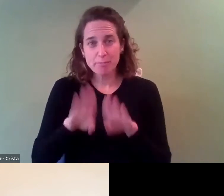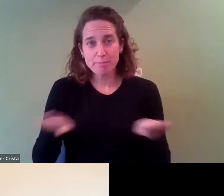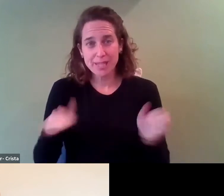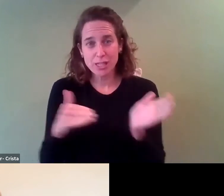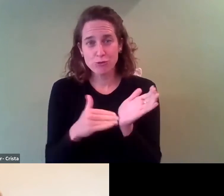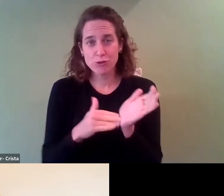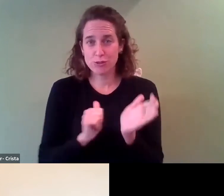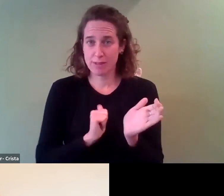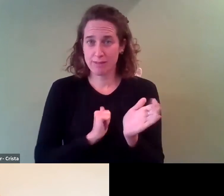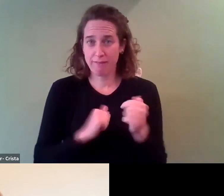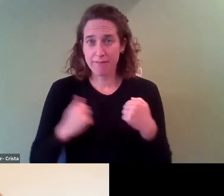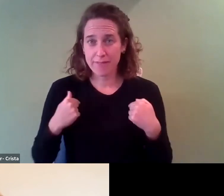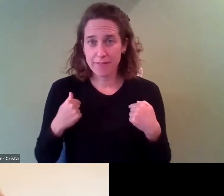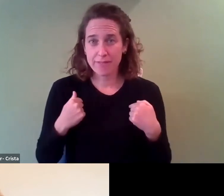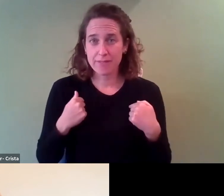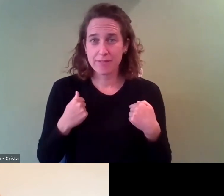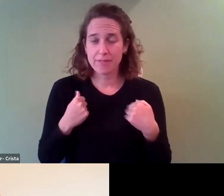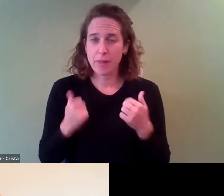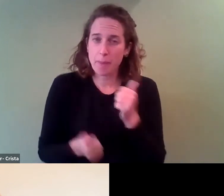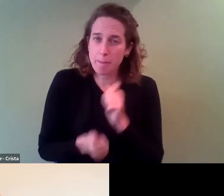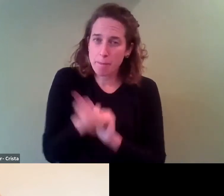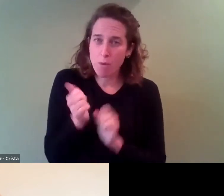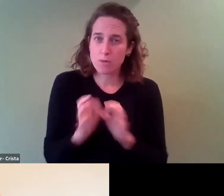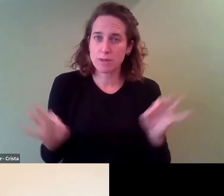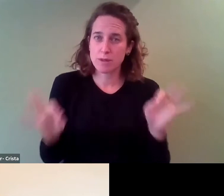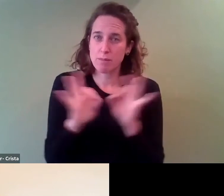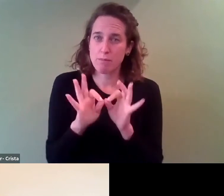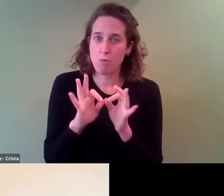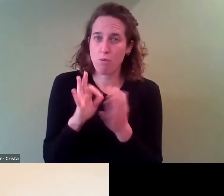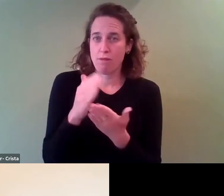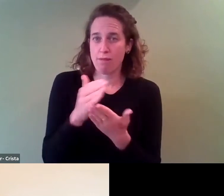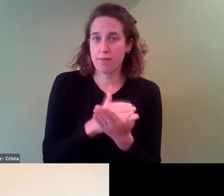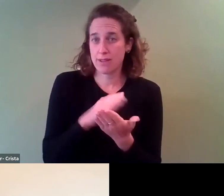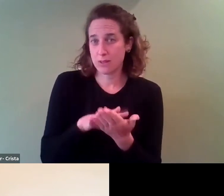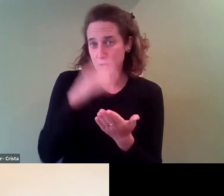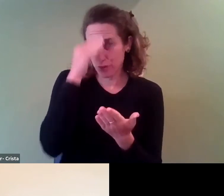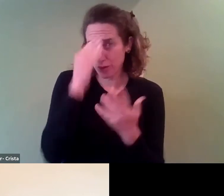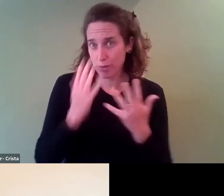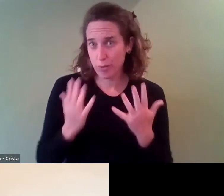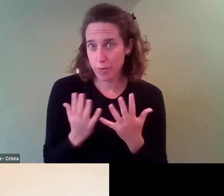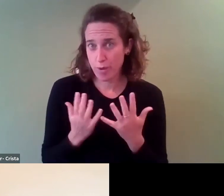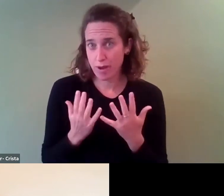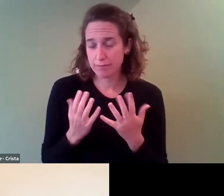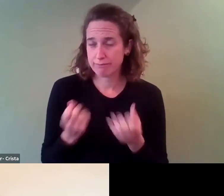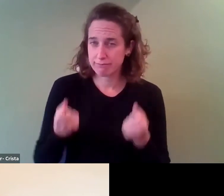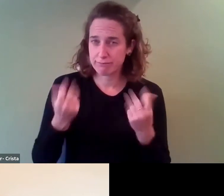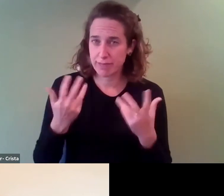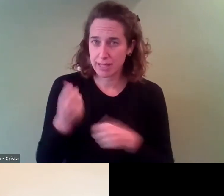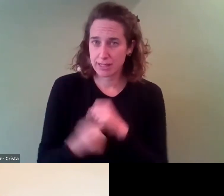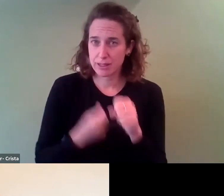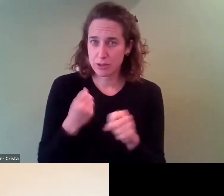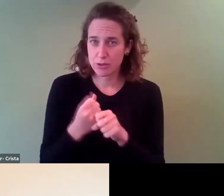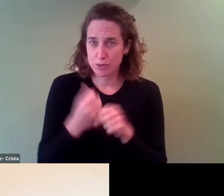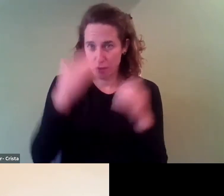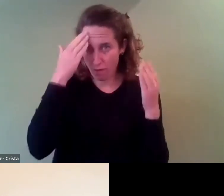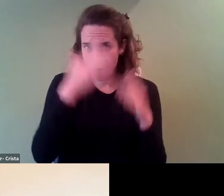the most important lesson learned is that after really decades of focusing